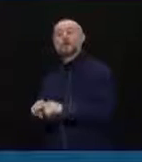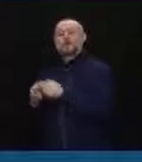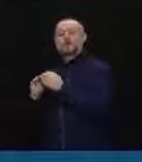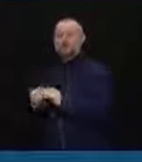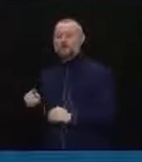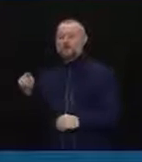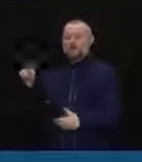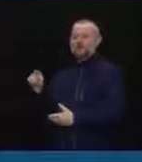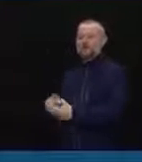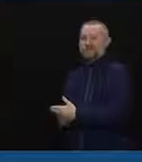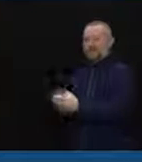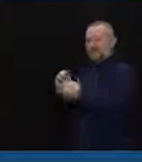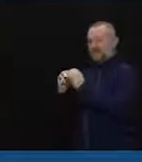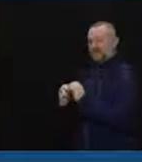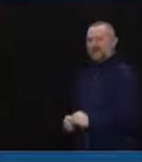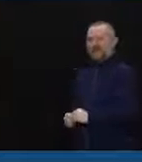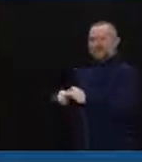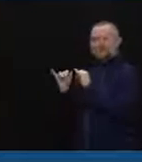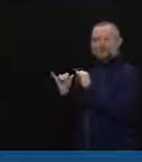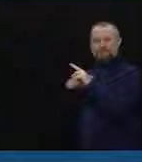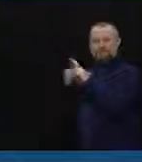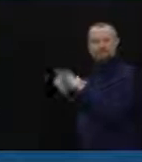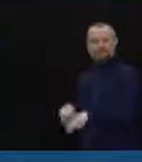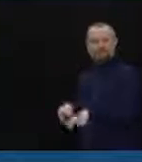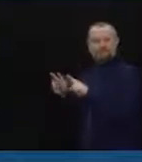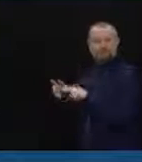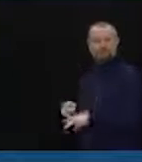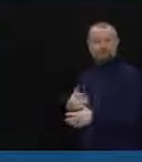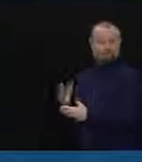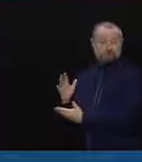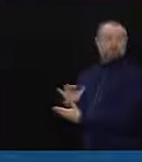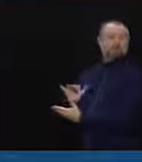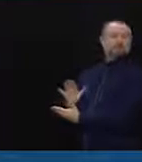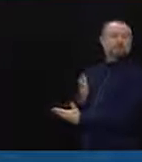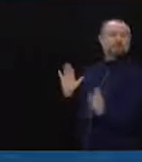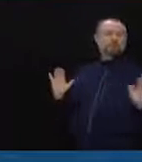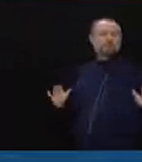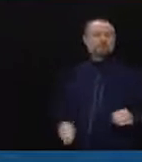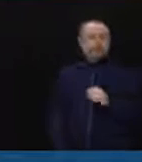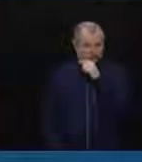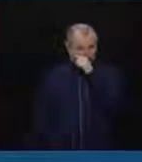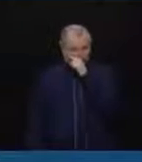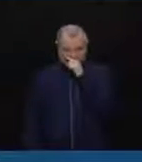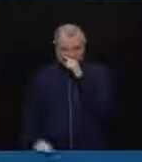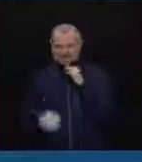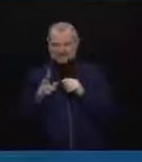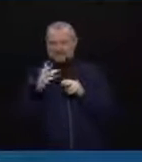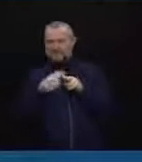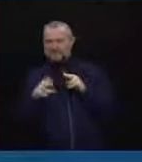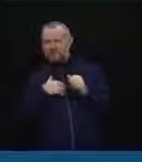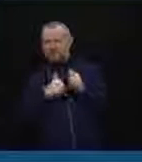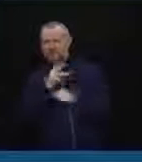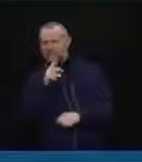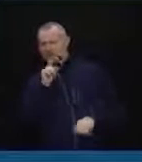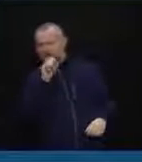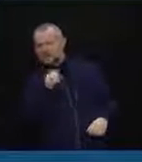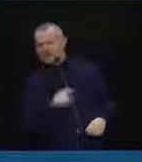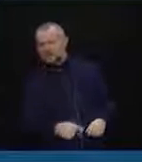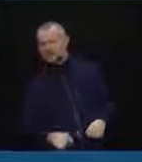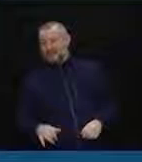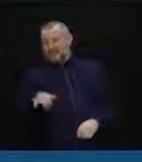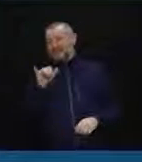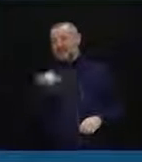successful for us this thus far. And just as a quick follow-up, if the data on that Friday, March 4th, shows